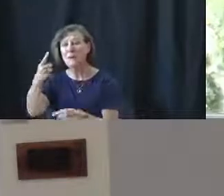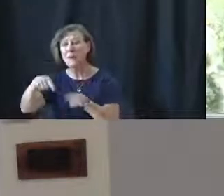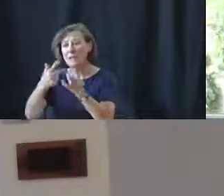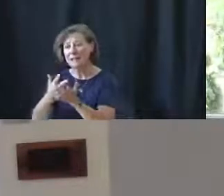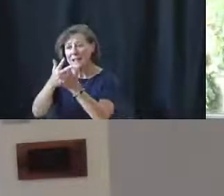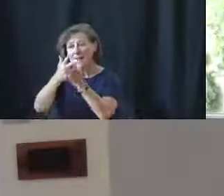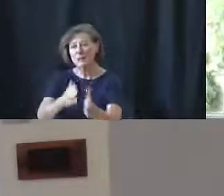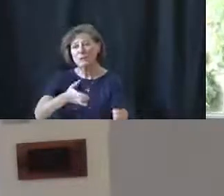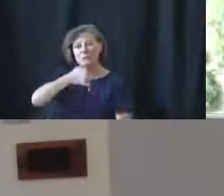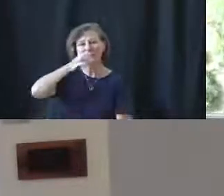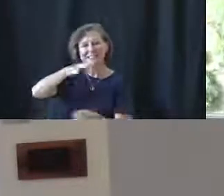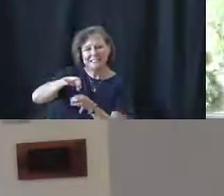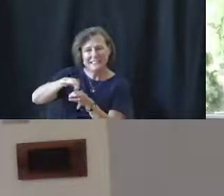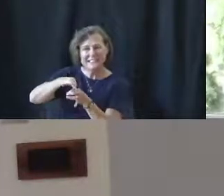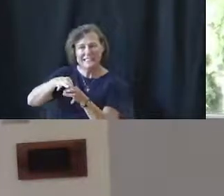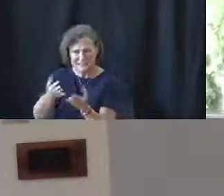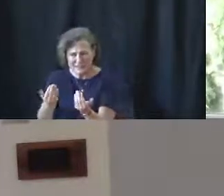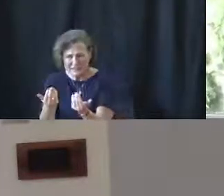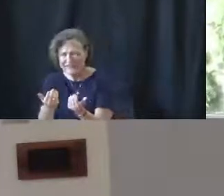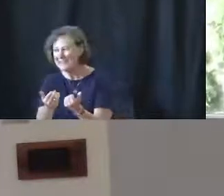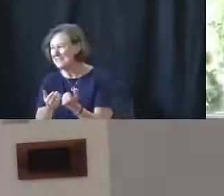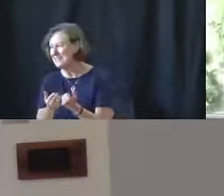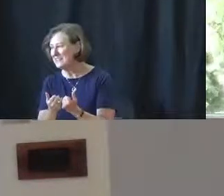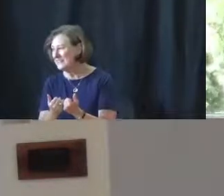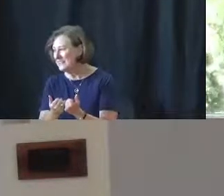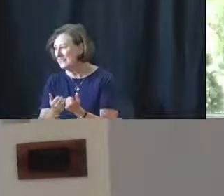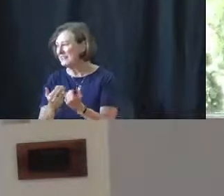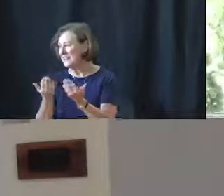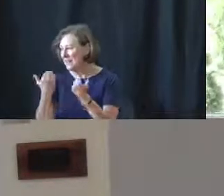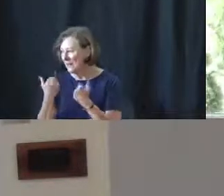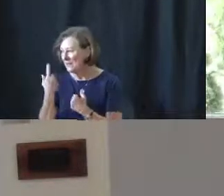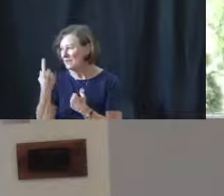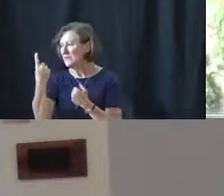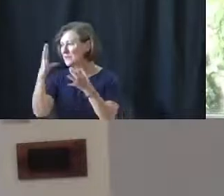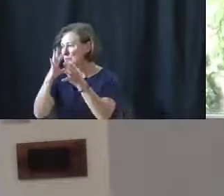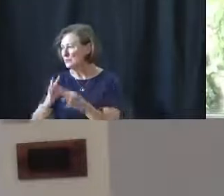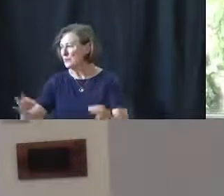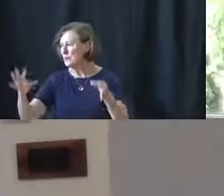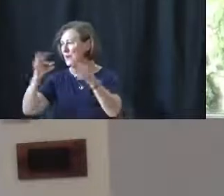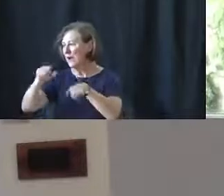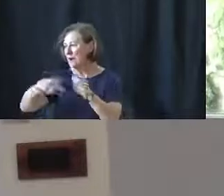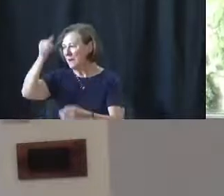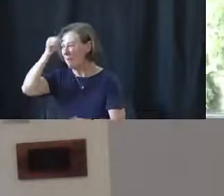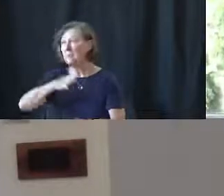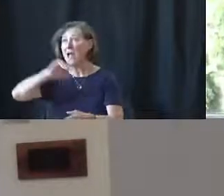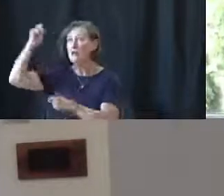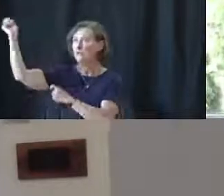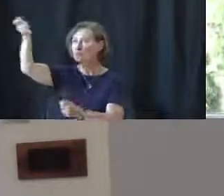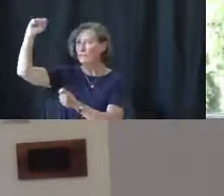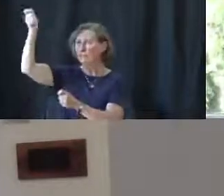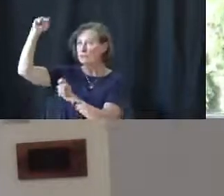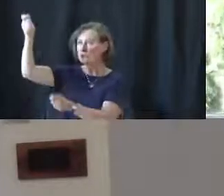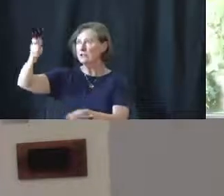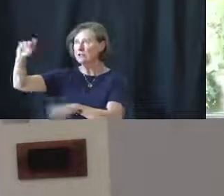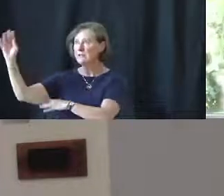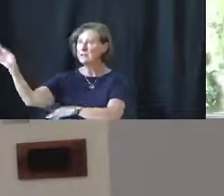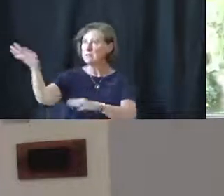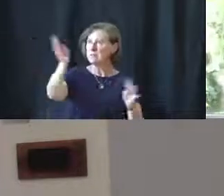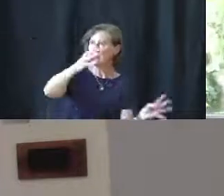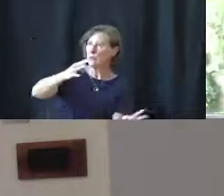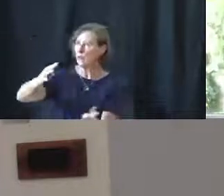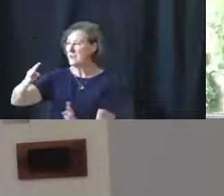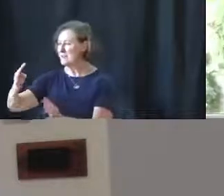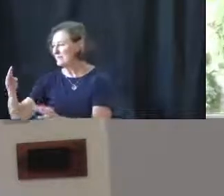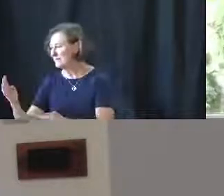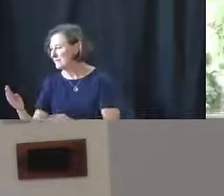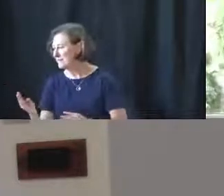of sailors drinking tea. Tell the one about the man who saddled up